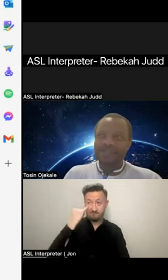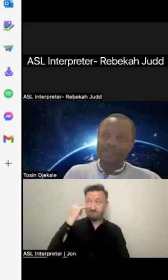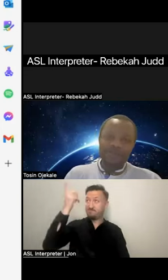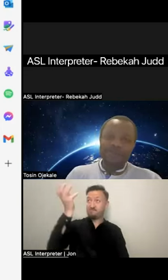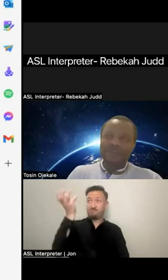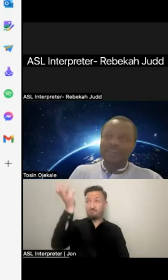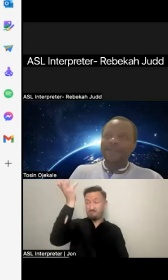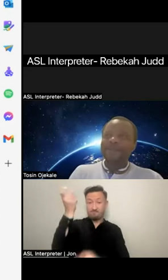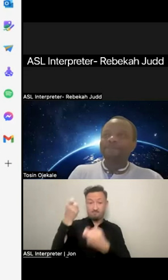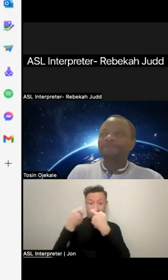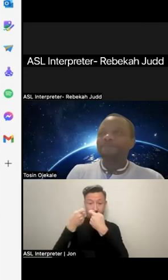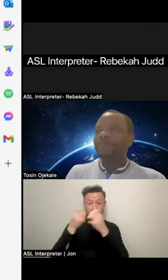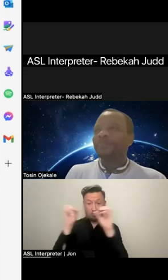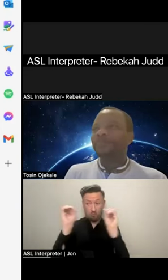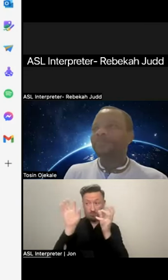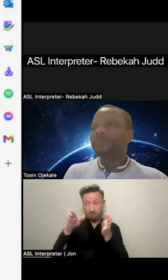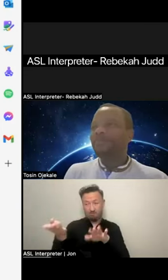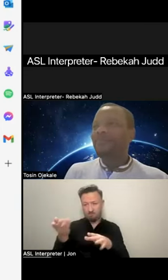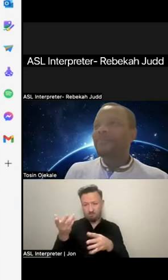not useful. Okay.